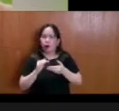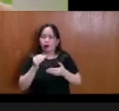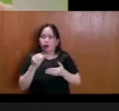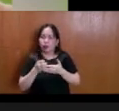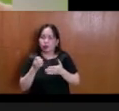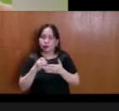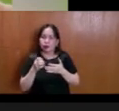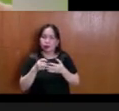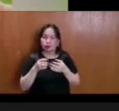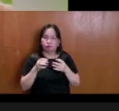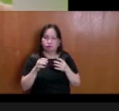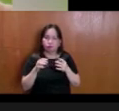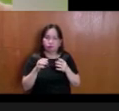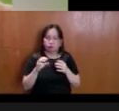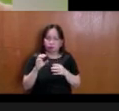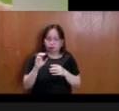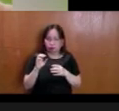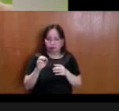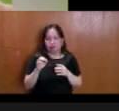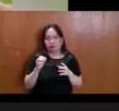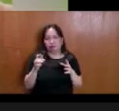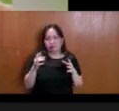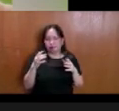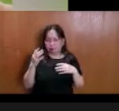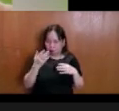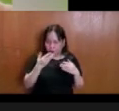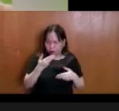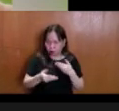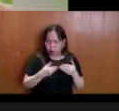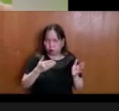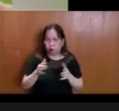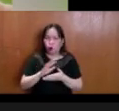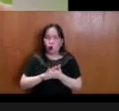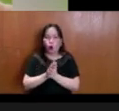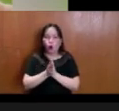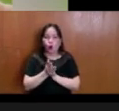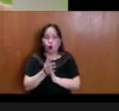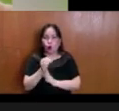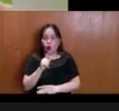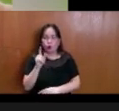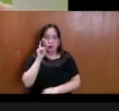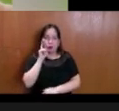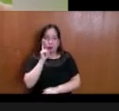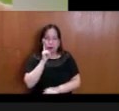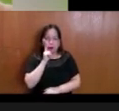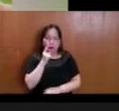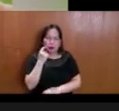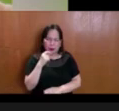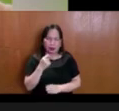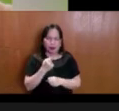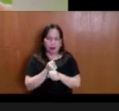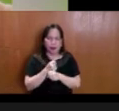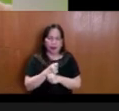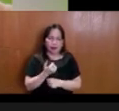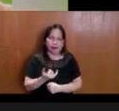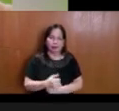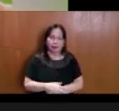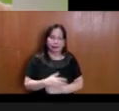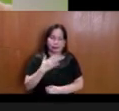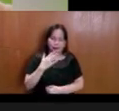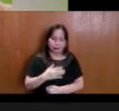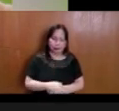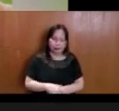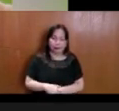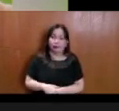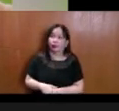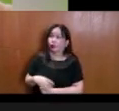everything efficient. So that's actually what we're trying to work on. We're quite busy nowadays with that. Thank you. You do